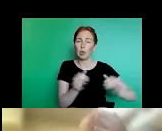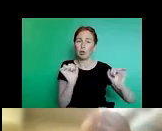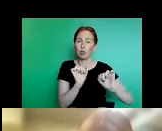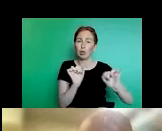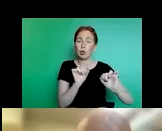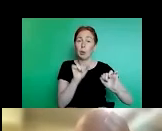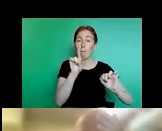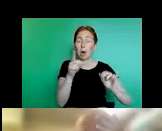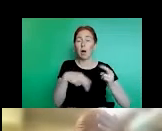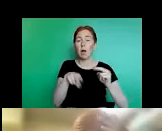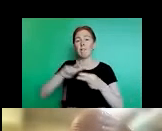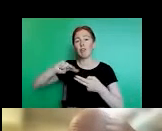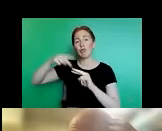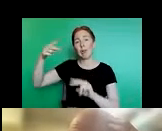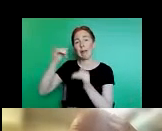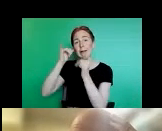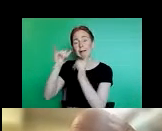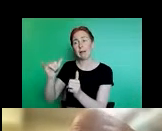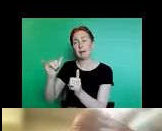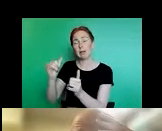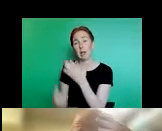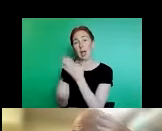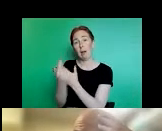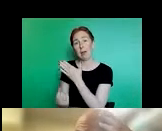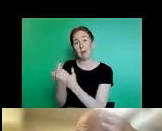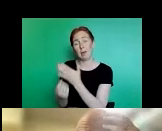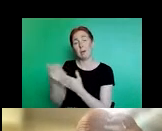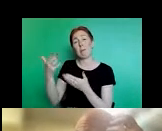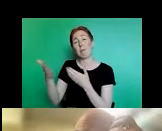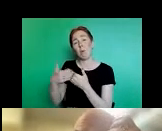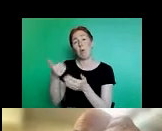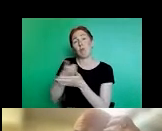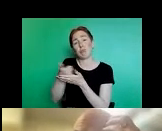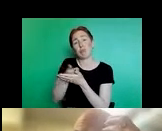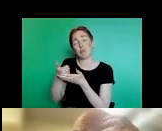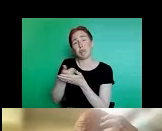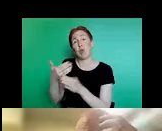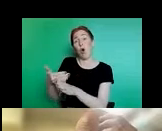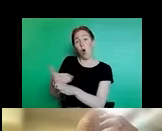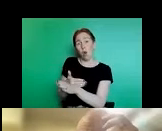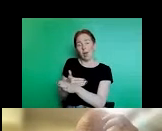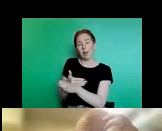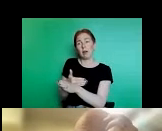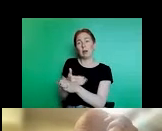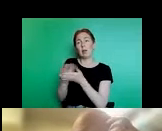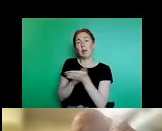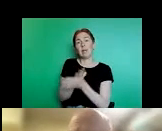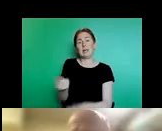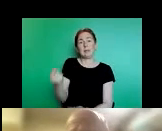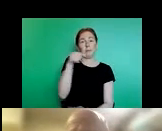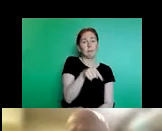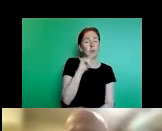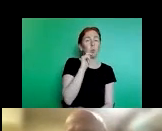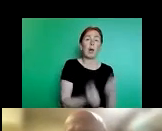prevalent from, in the audiology community for sure. Thank you, Rob. A few more questions